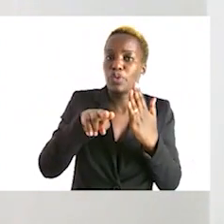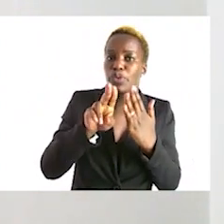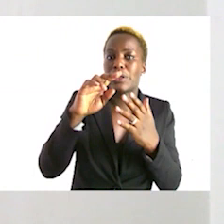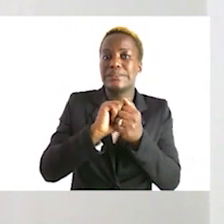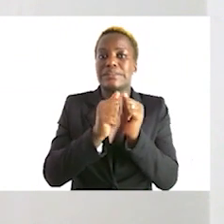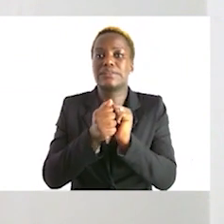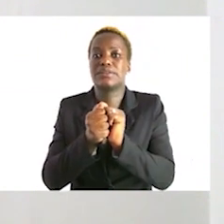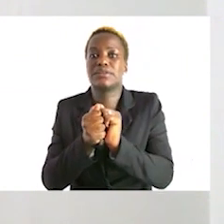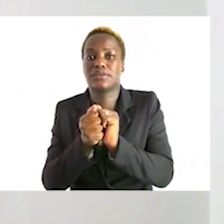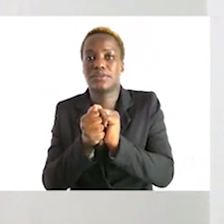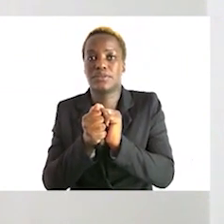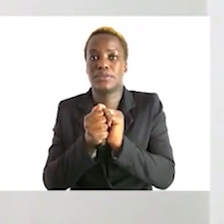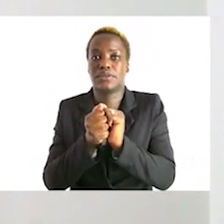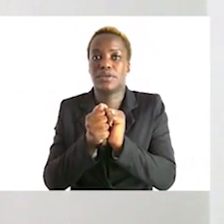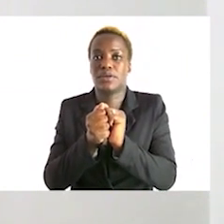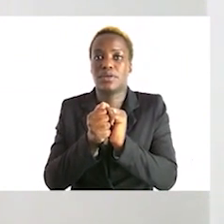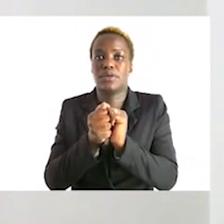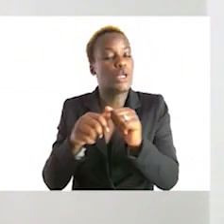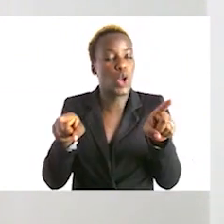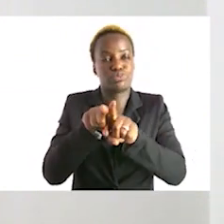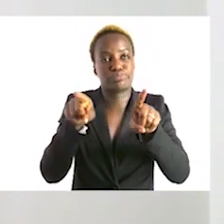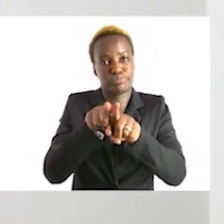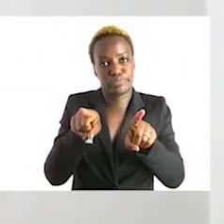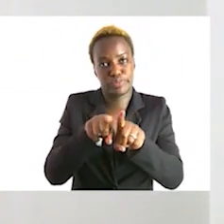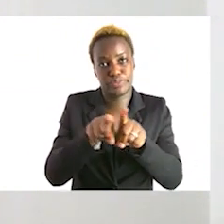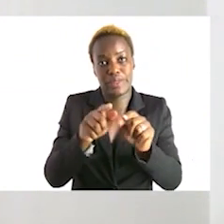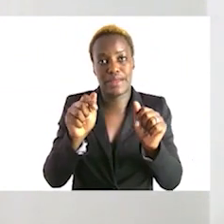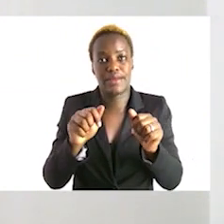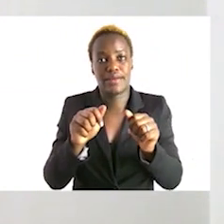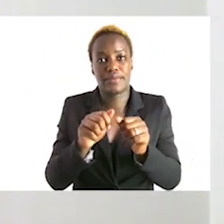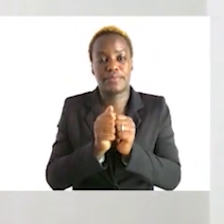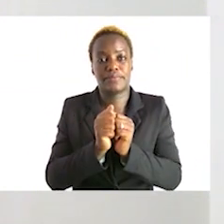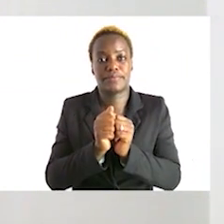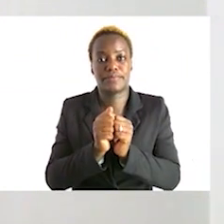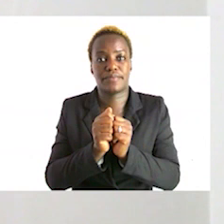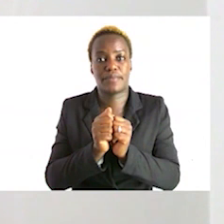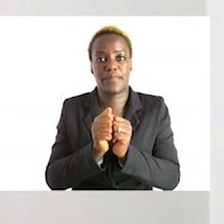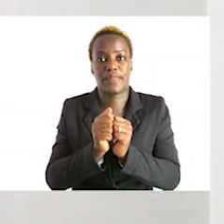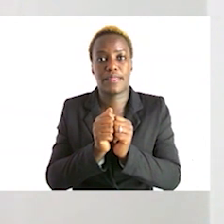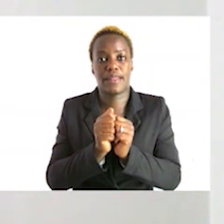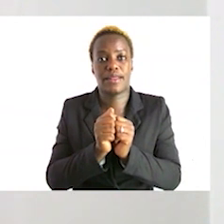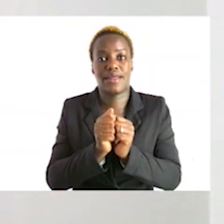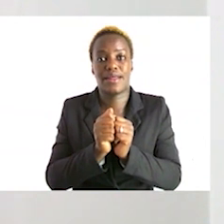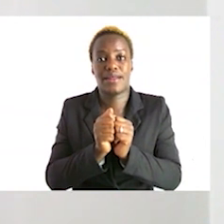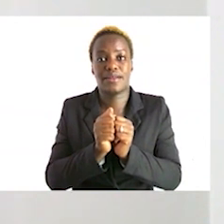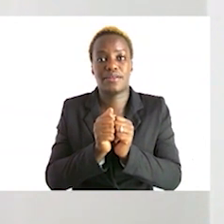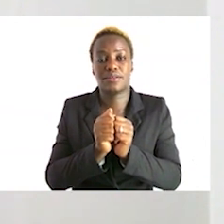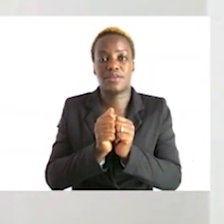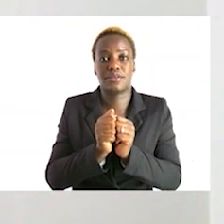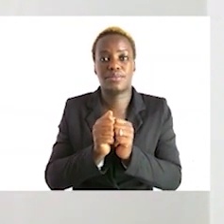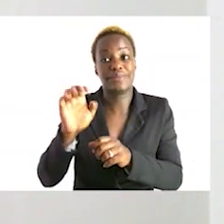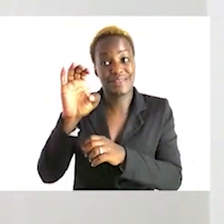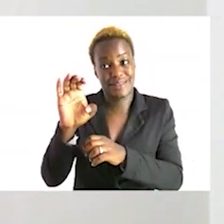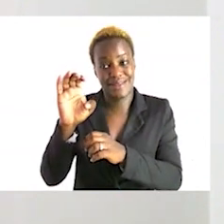sound stays the same. It stays as a U, the name of the alphabet. Nay. And then the E comes at the end, which